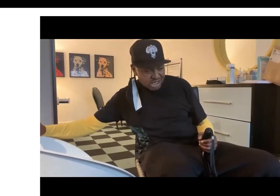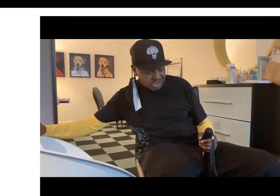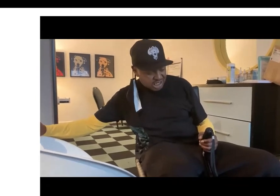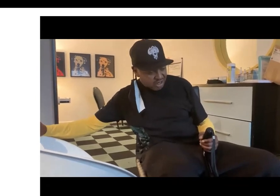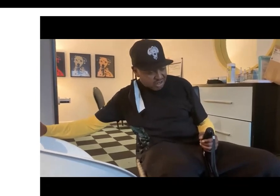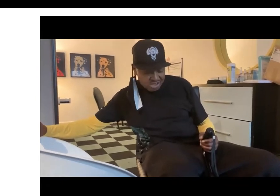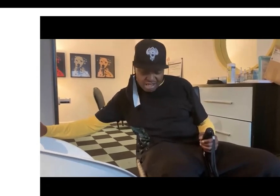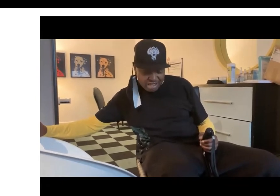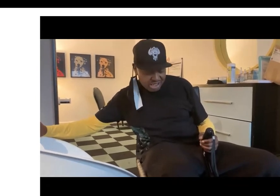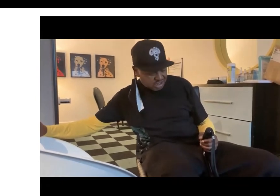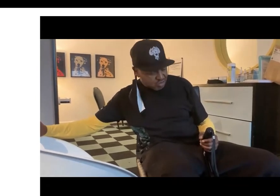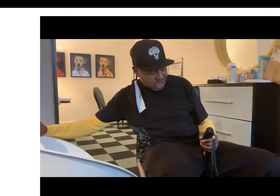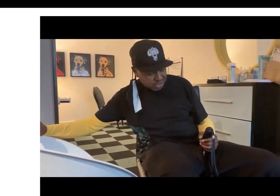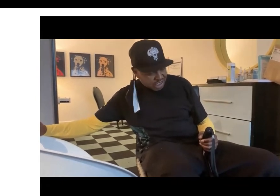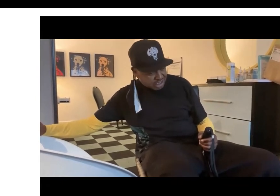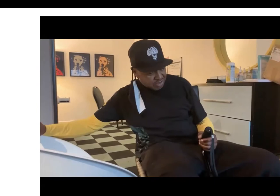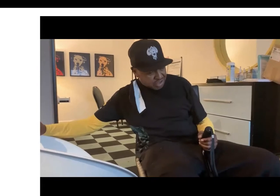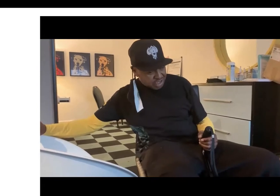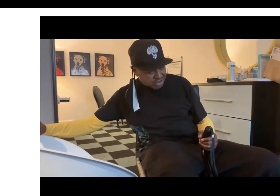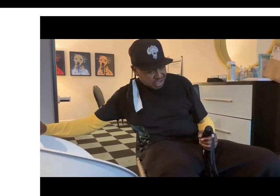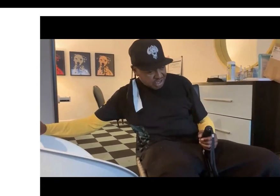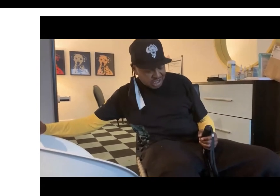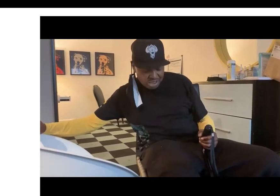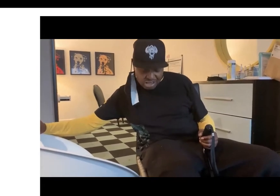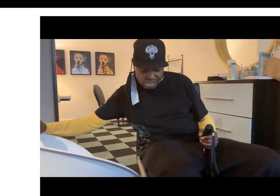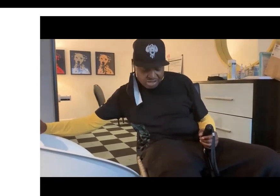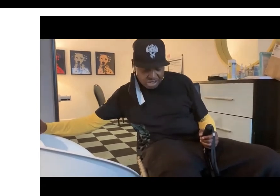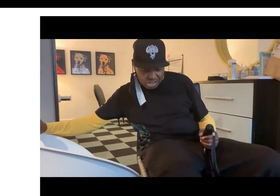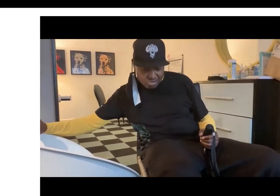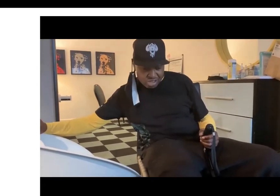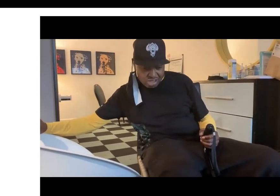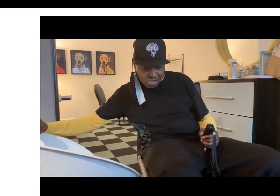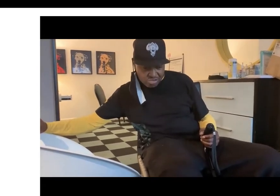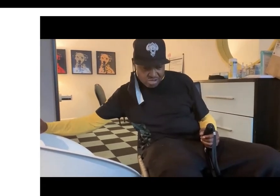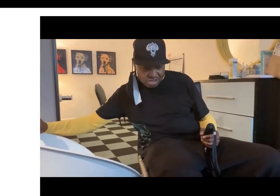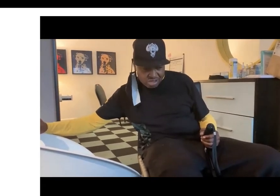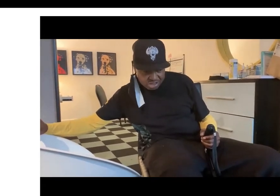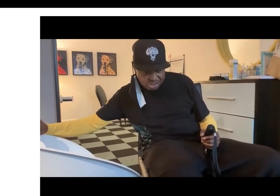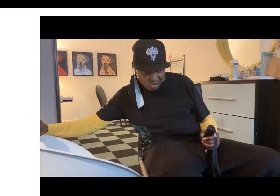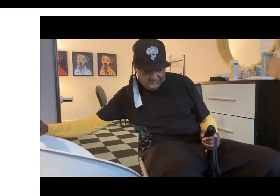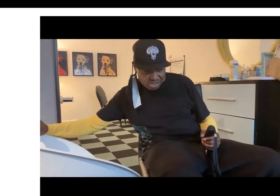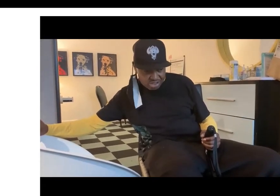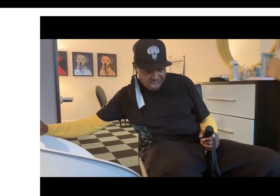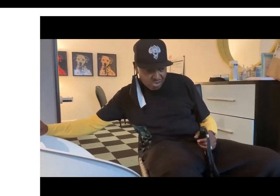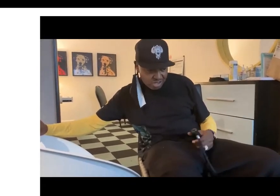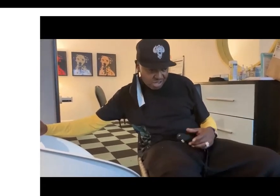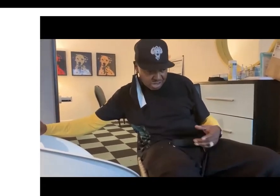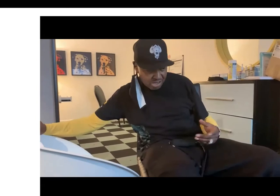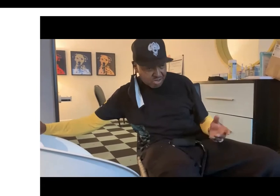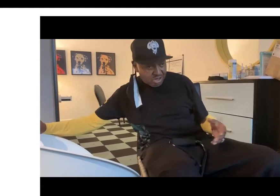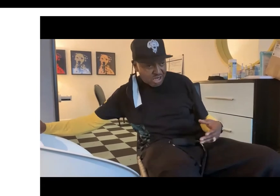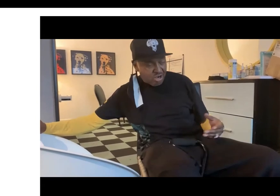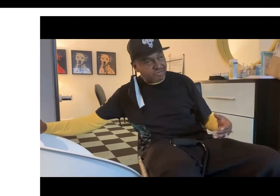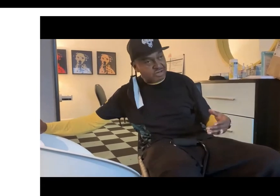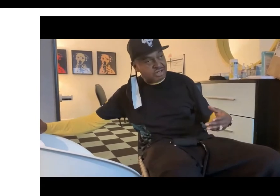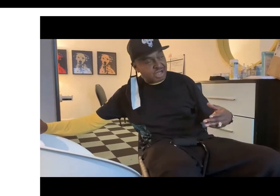wear and tear on you, it just winds up catching up to you. And it was one of them situations where they was